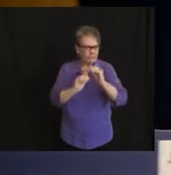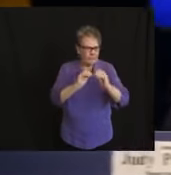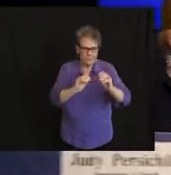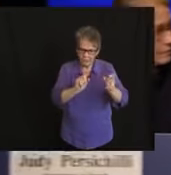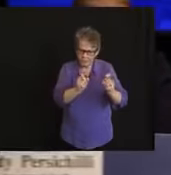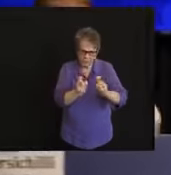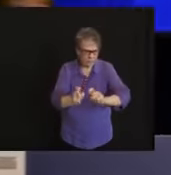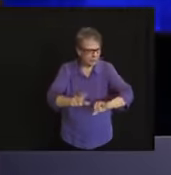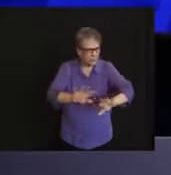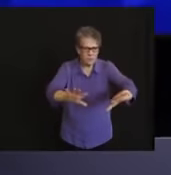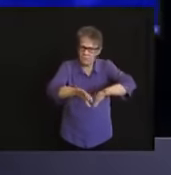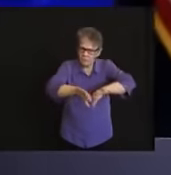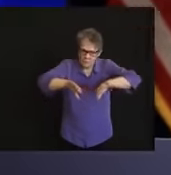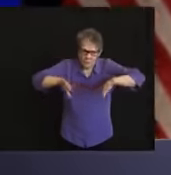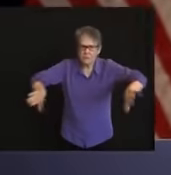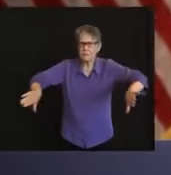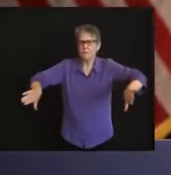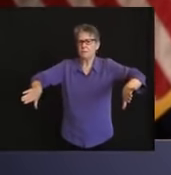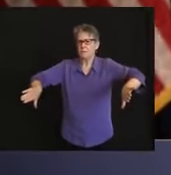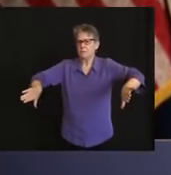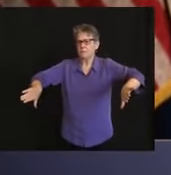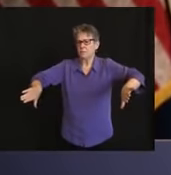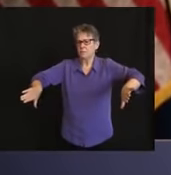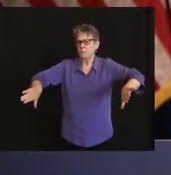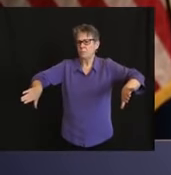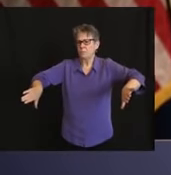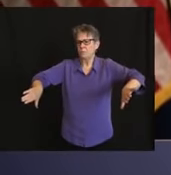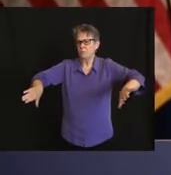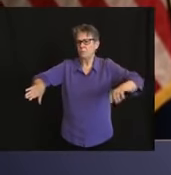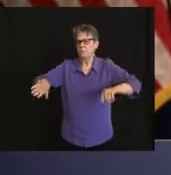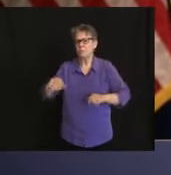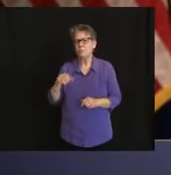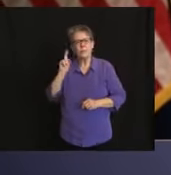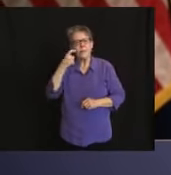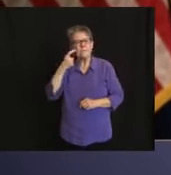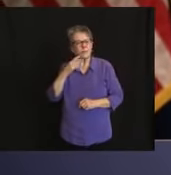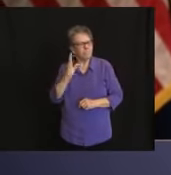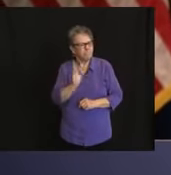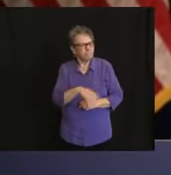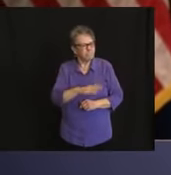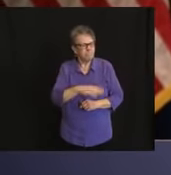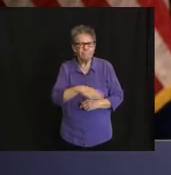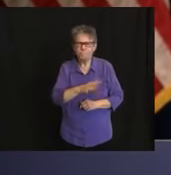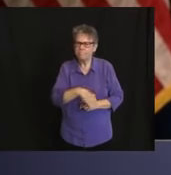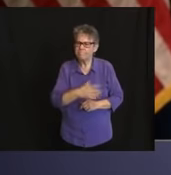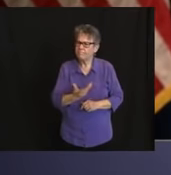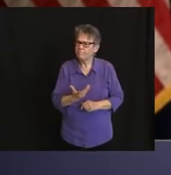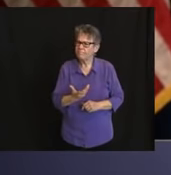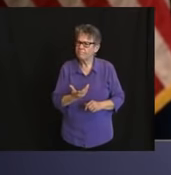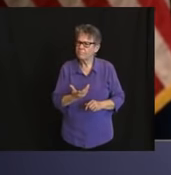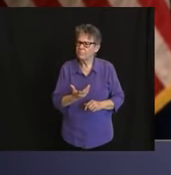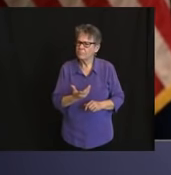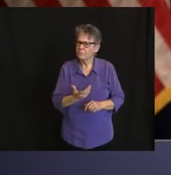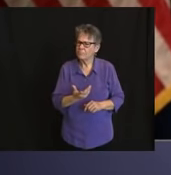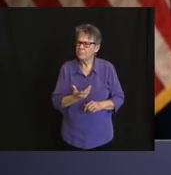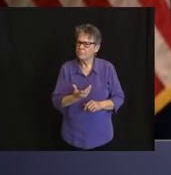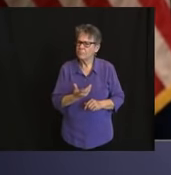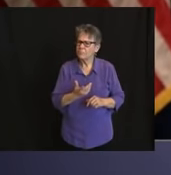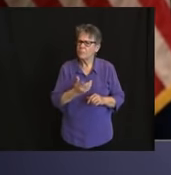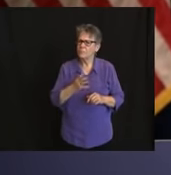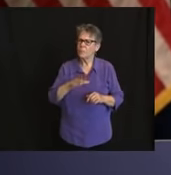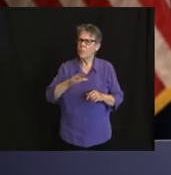whose sister just got out, a healthcare worker. She went straight home, but she's got intensive physical